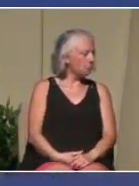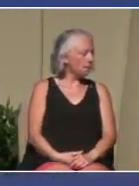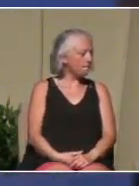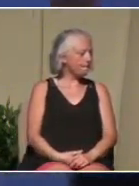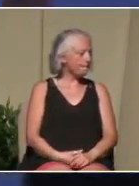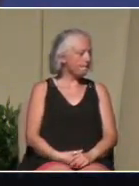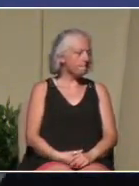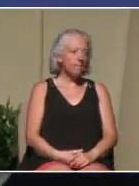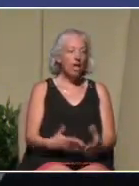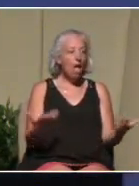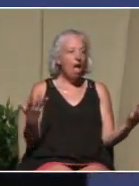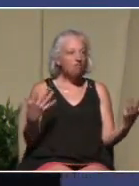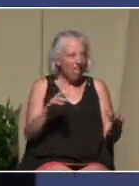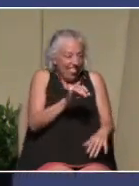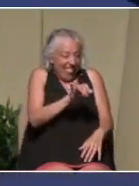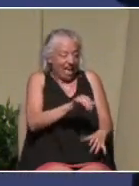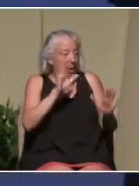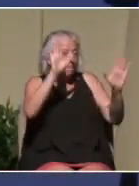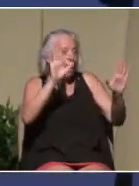that's already amazing.